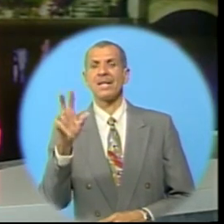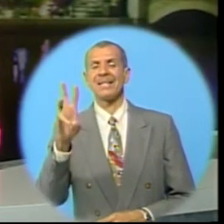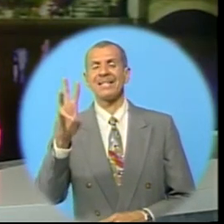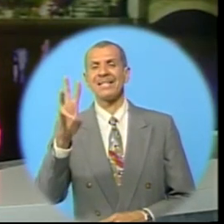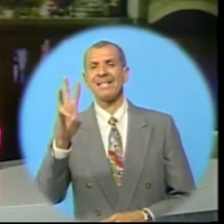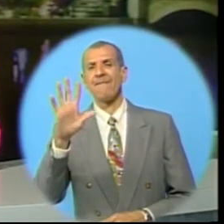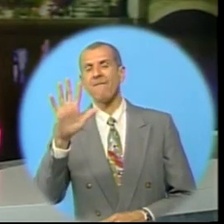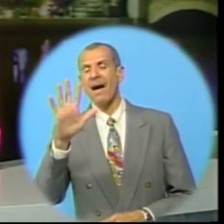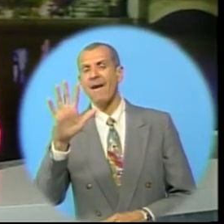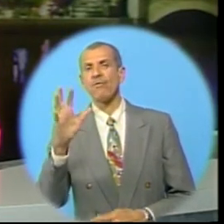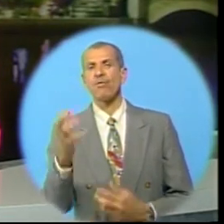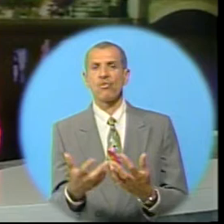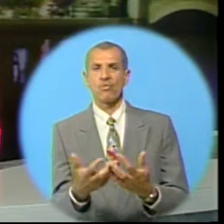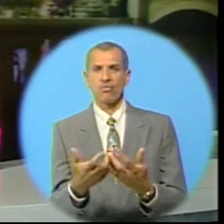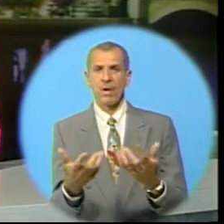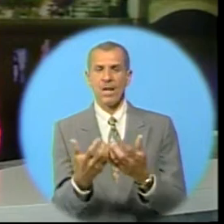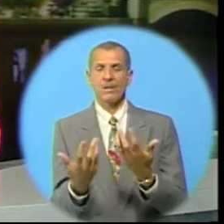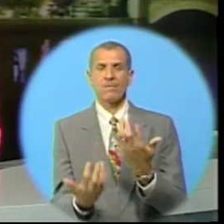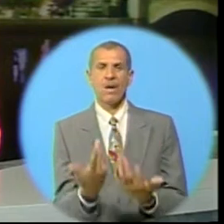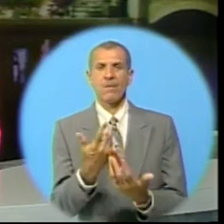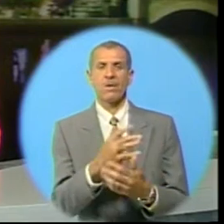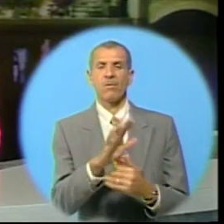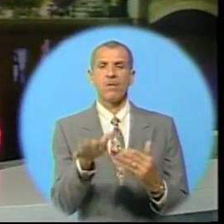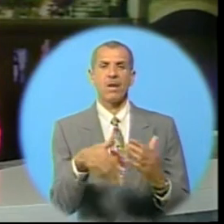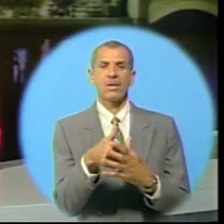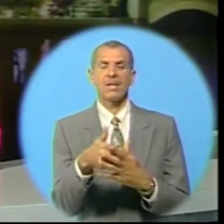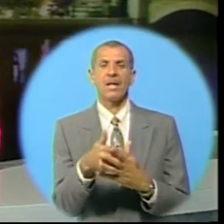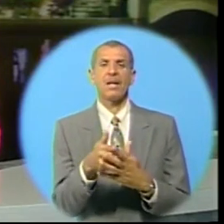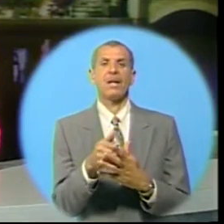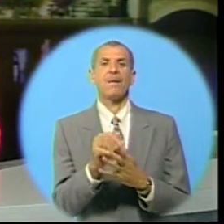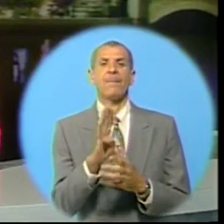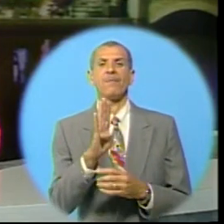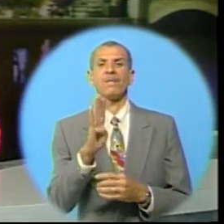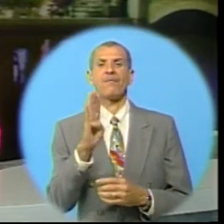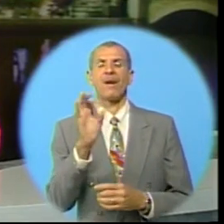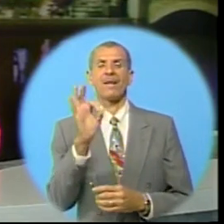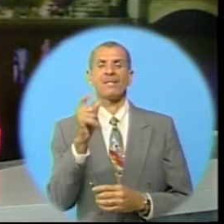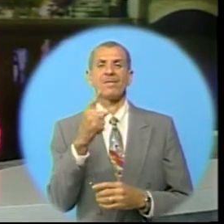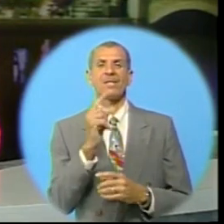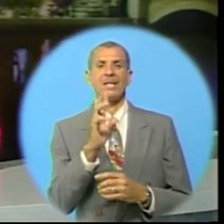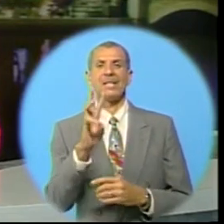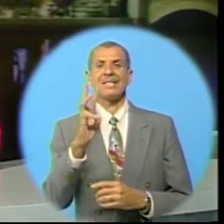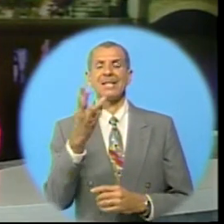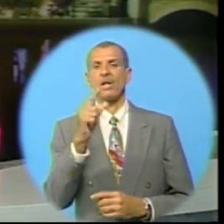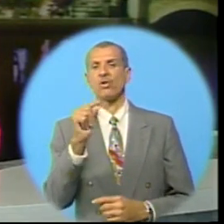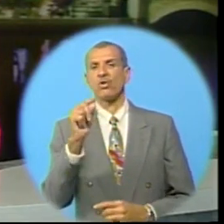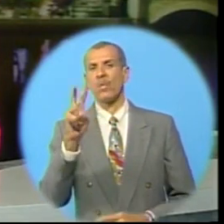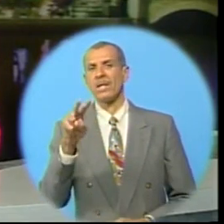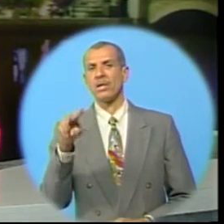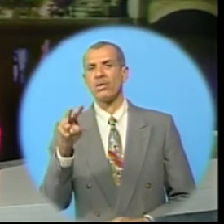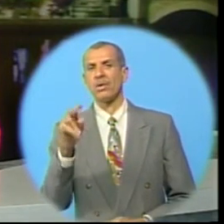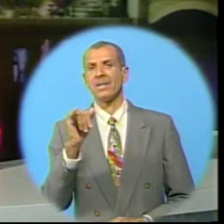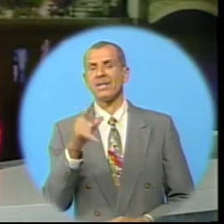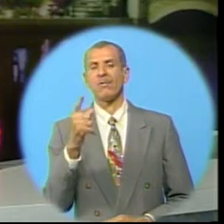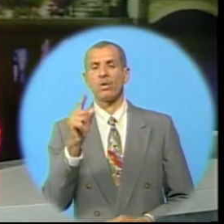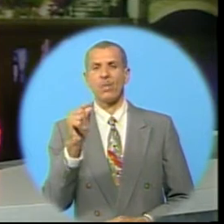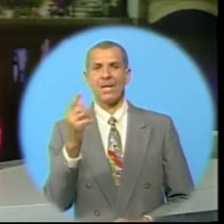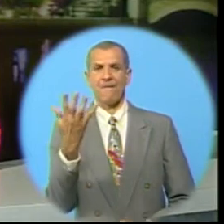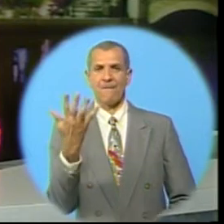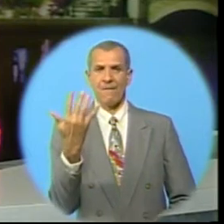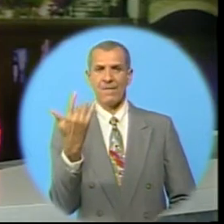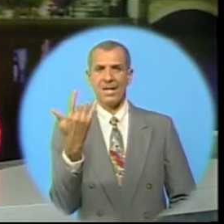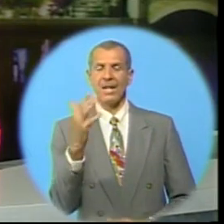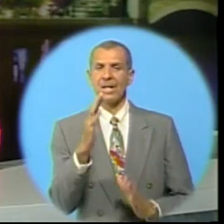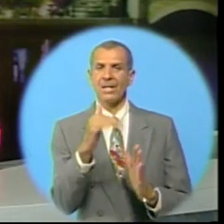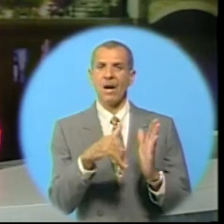1,365 grass fires. Overall, the Barbados Fire Service has responded to 1,622 incidents for 2015. This